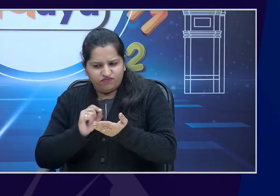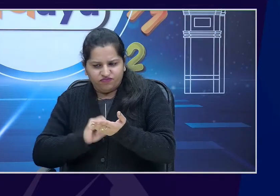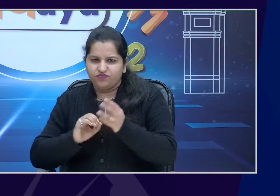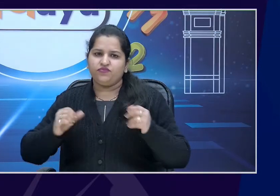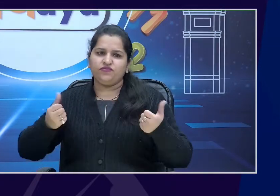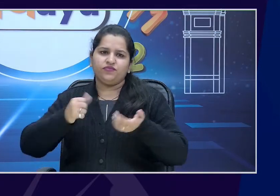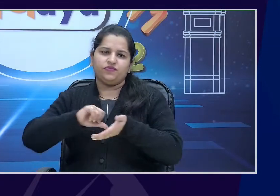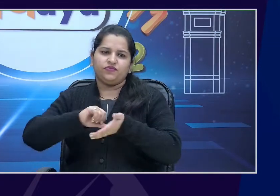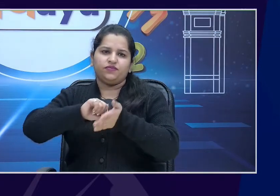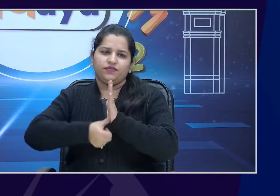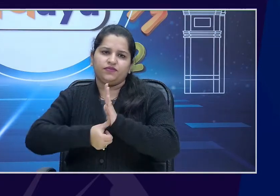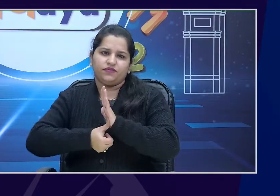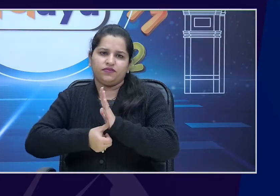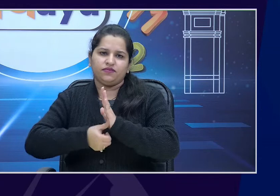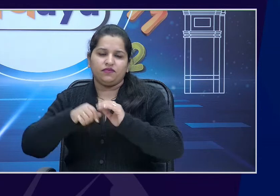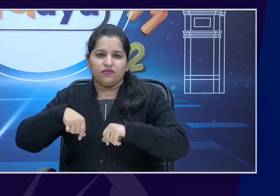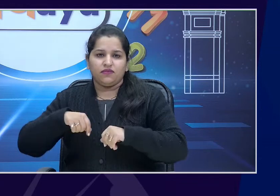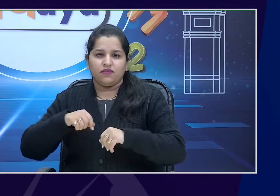Even